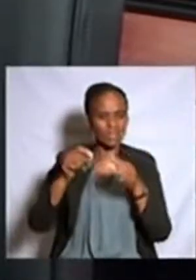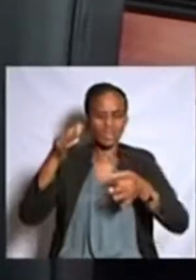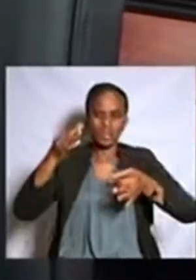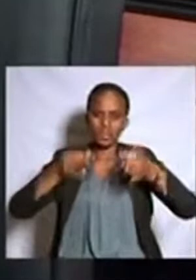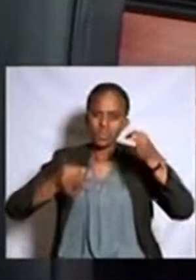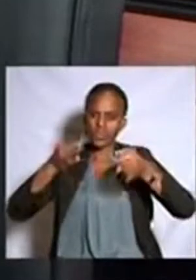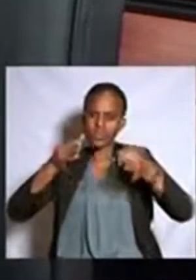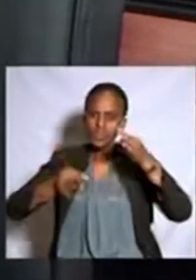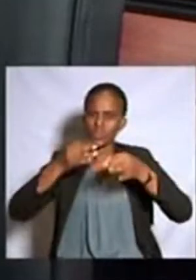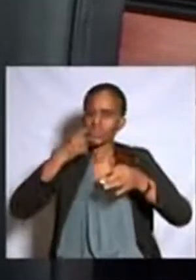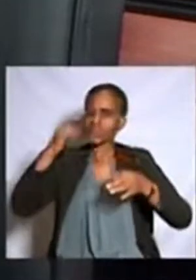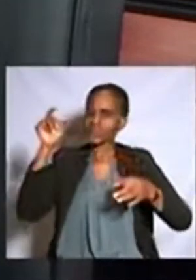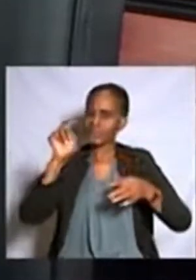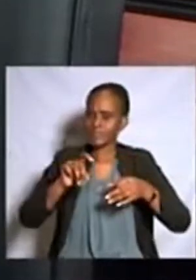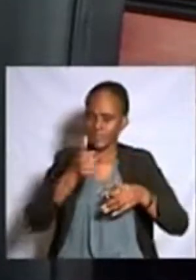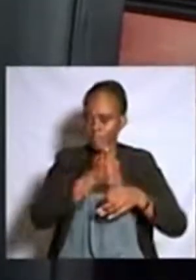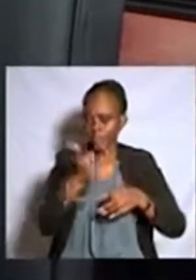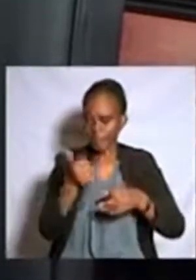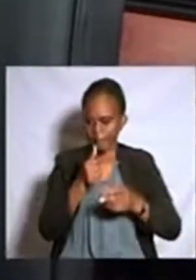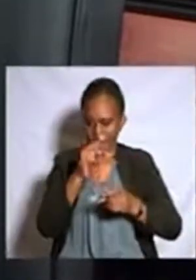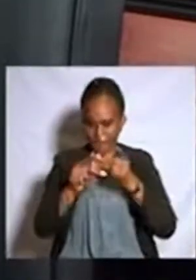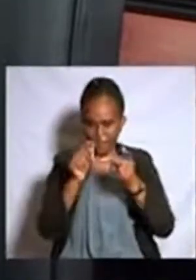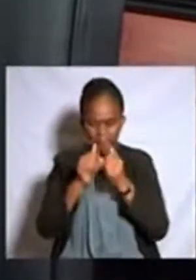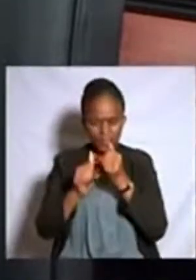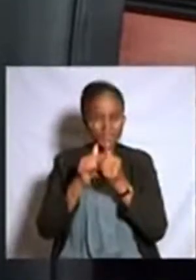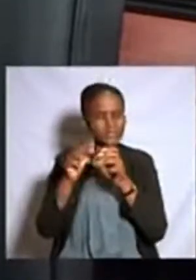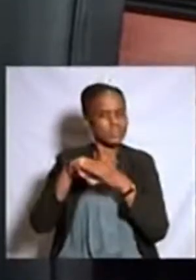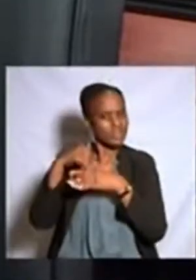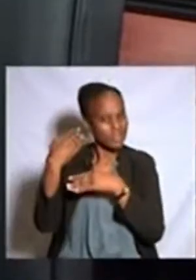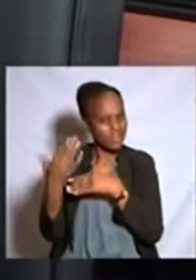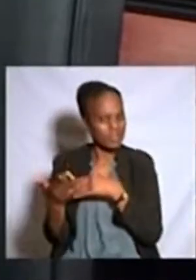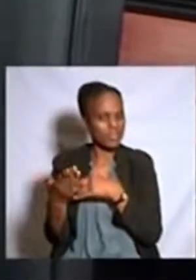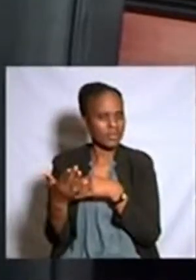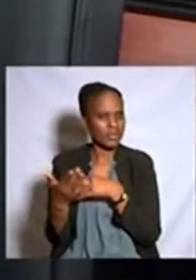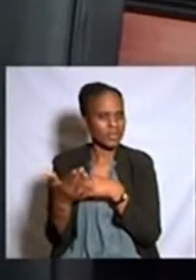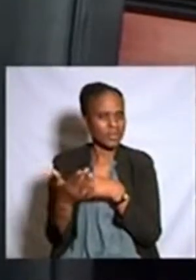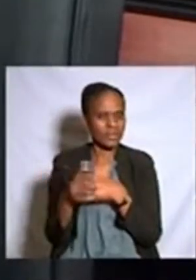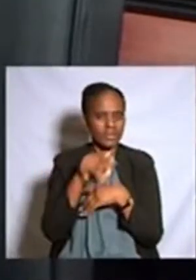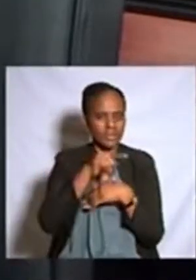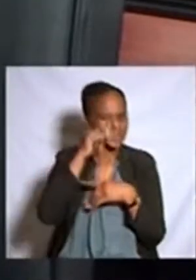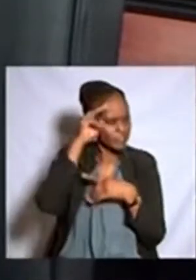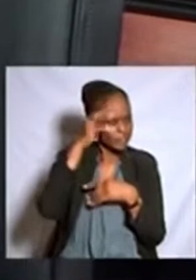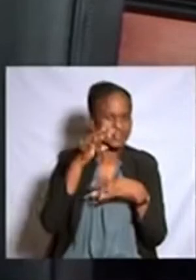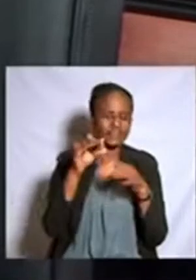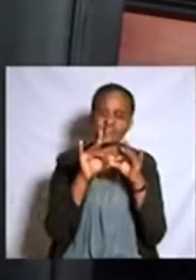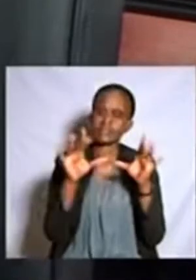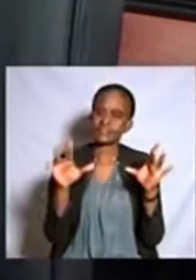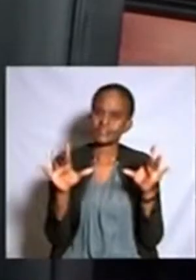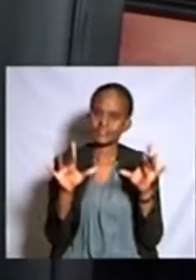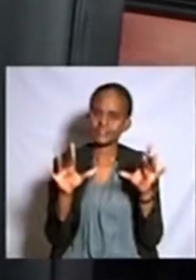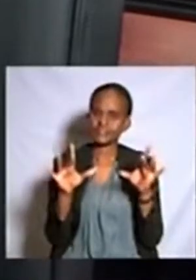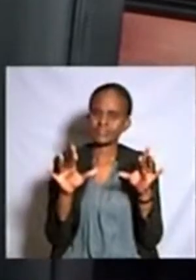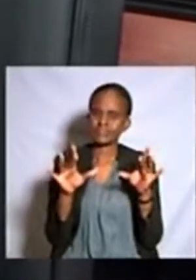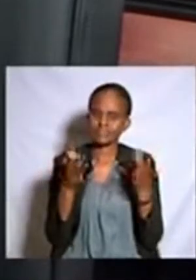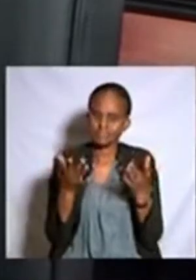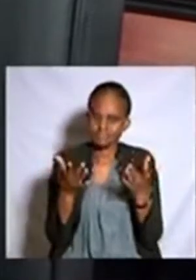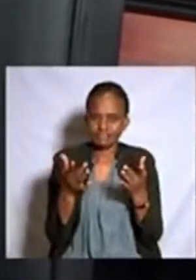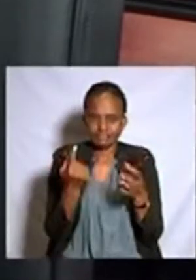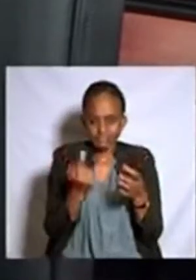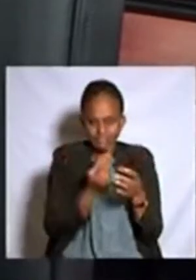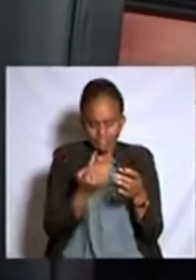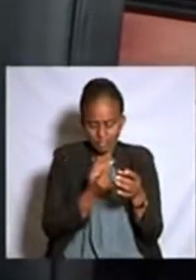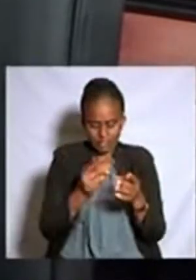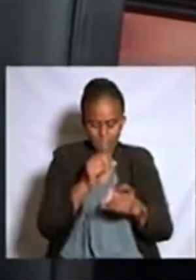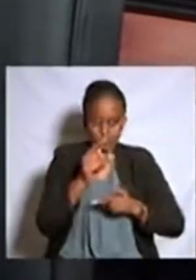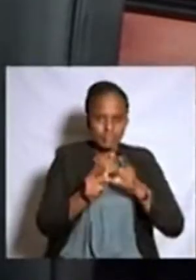order. So that's another process which is really outside the Ministry of Lands. So it's just the